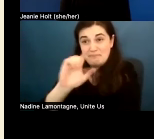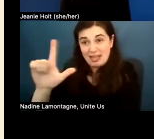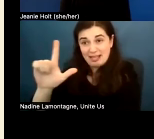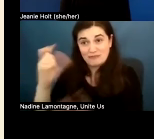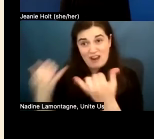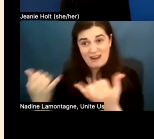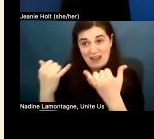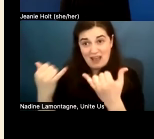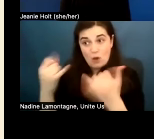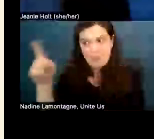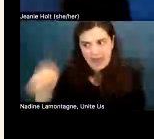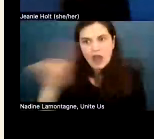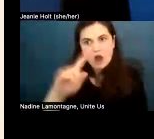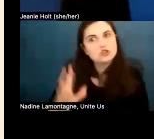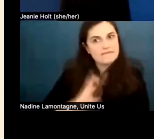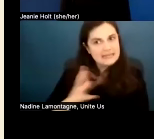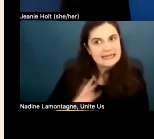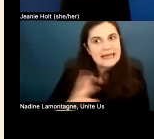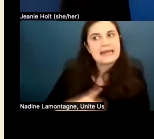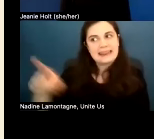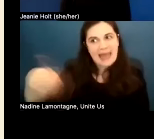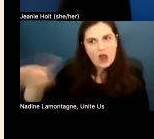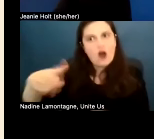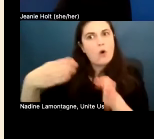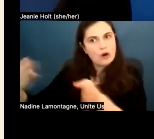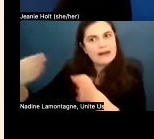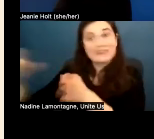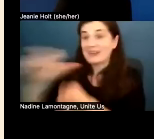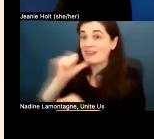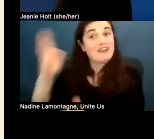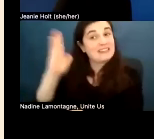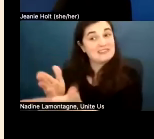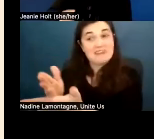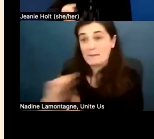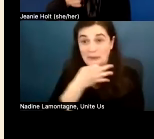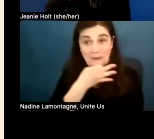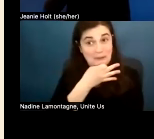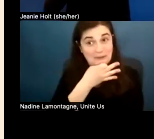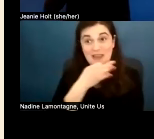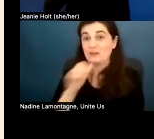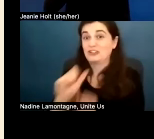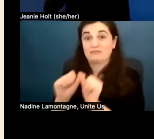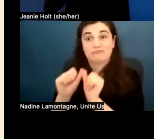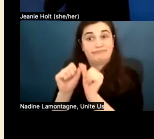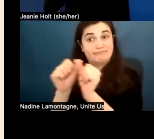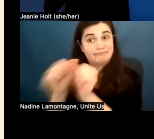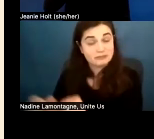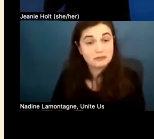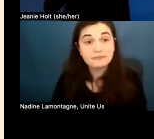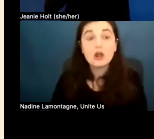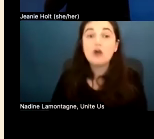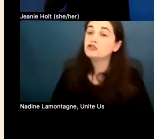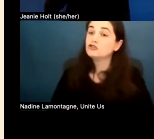very sophisticated and not going to stop anytime soon. The buckets of bills that